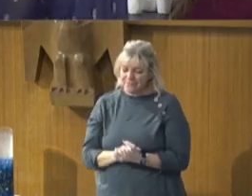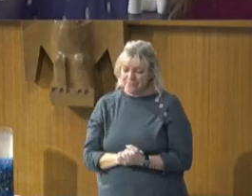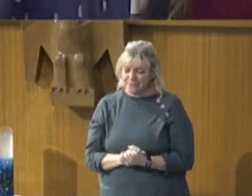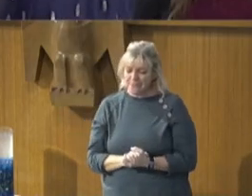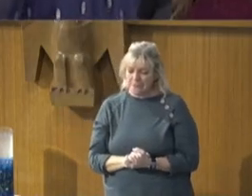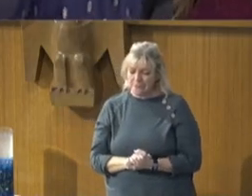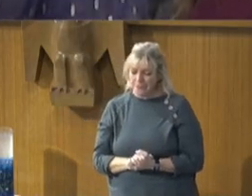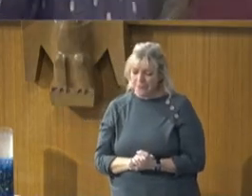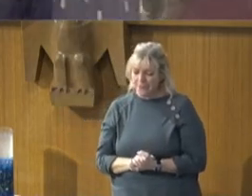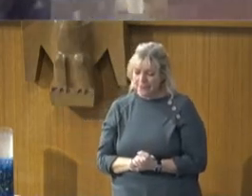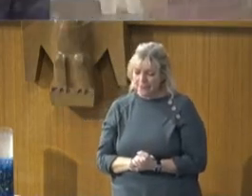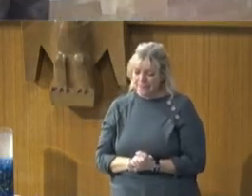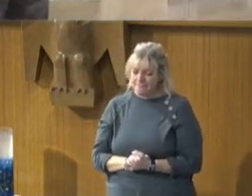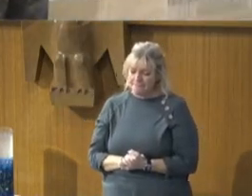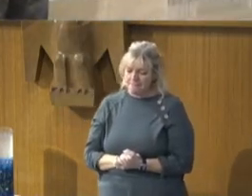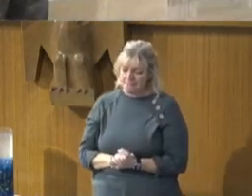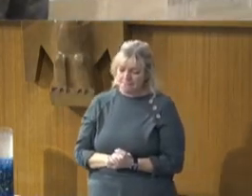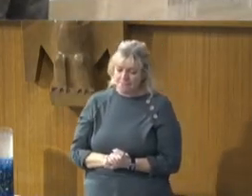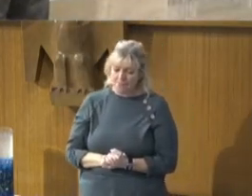believe.